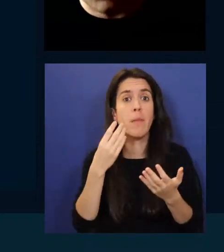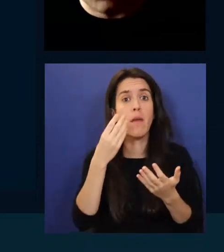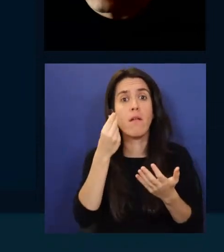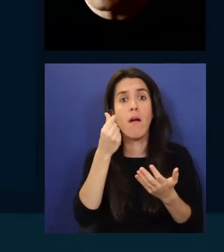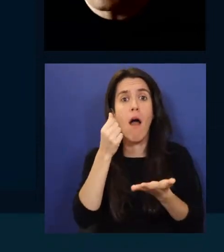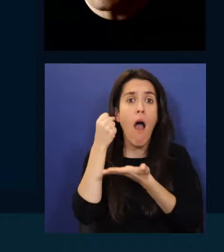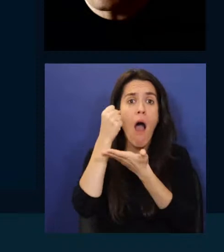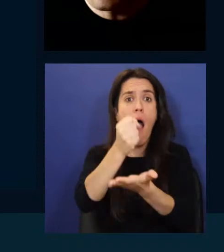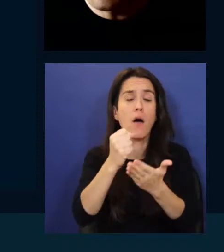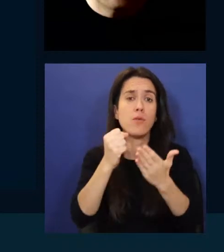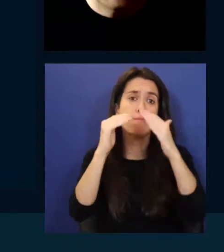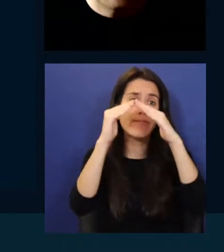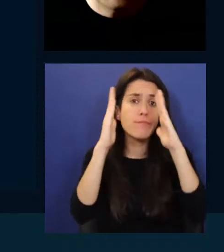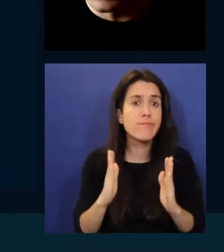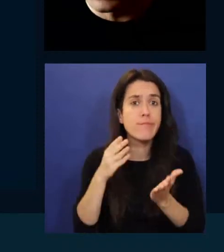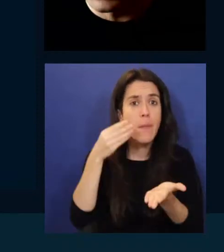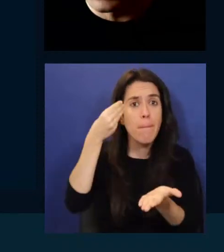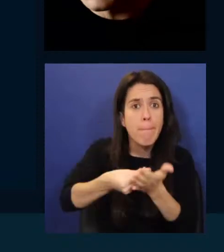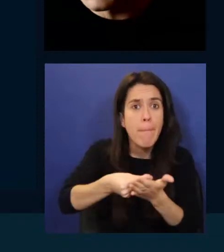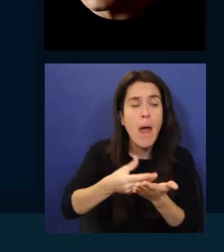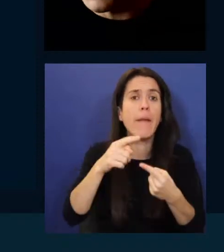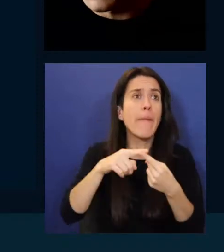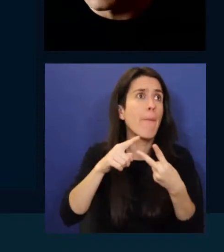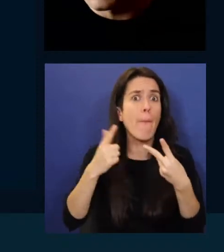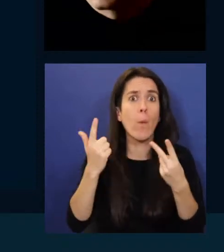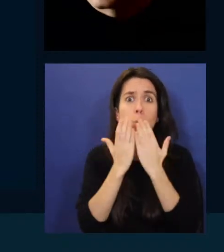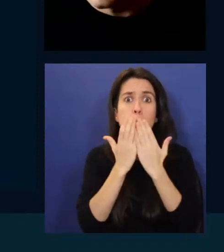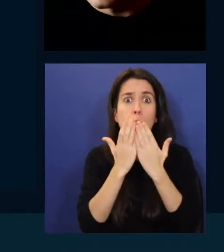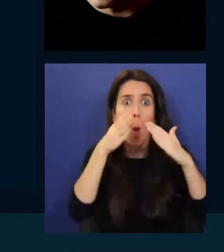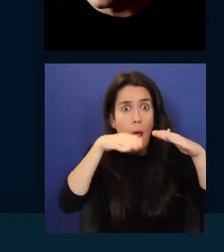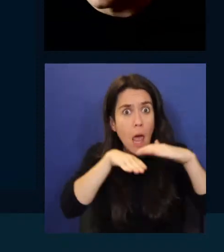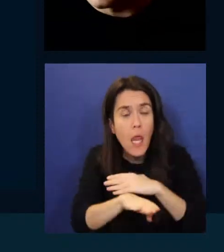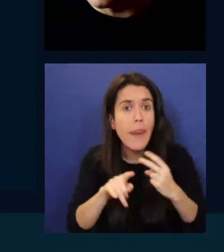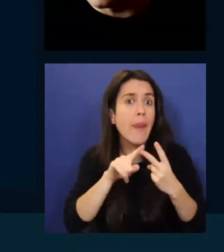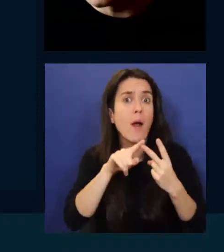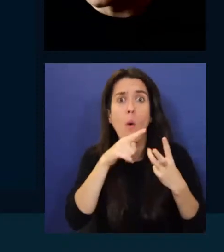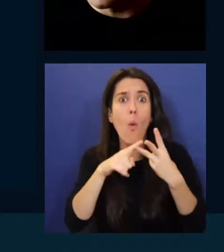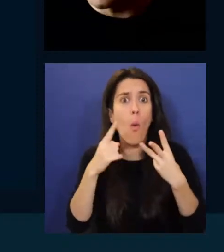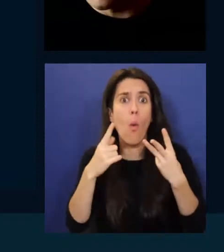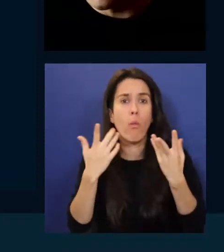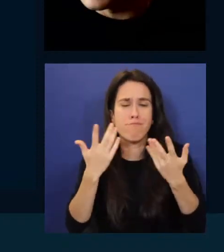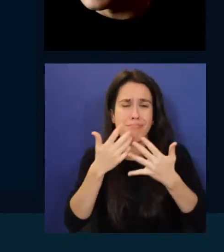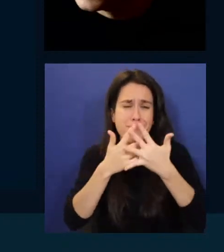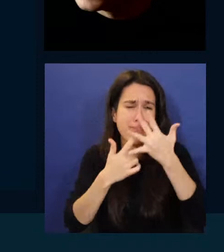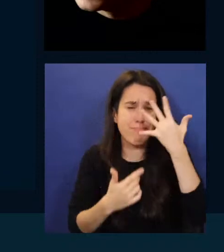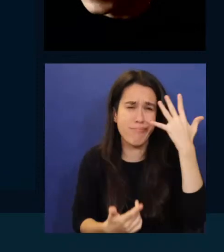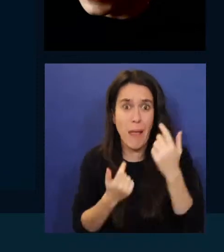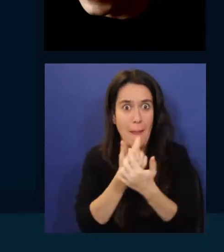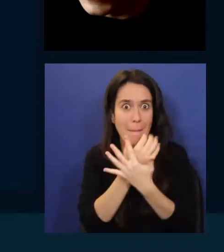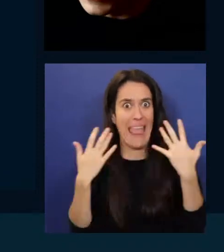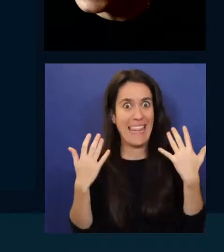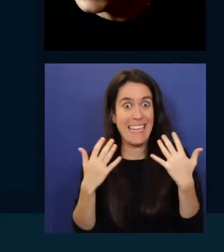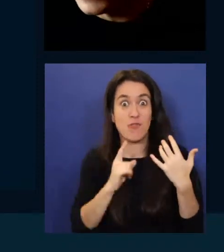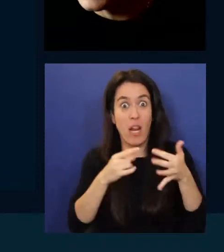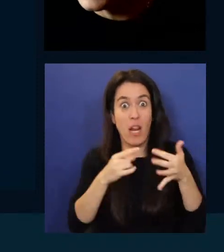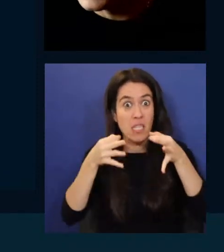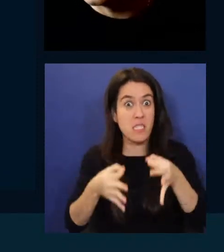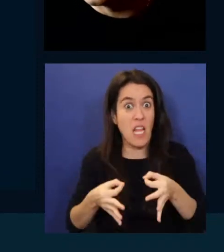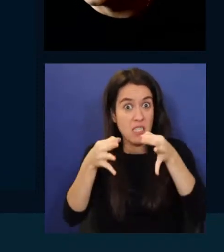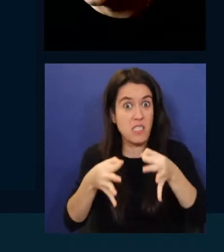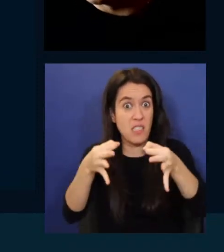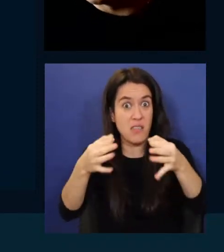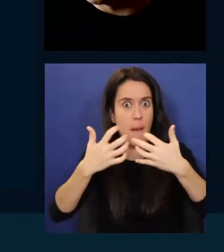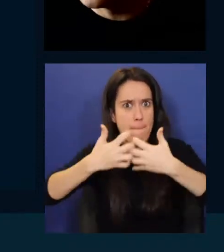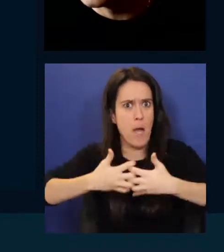schools they get admitted into. I mean, we've seen that happen recently in Europe as well. And so these are very, very